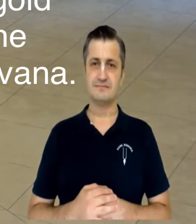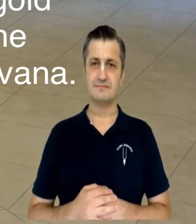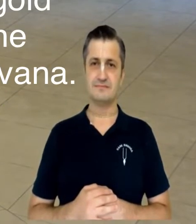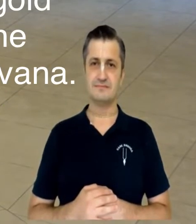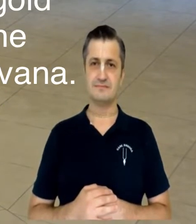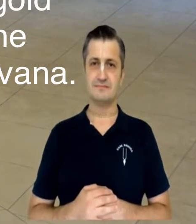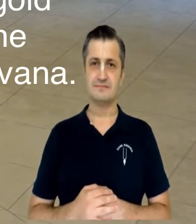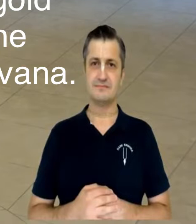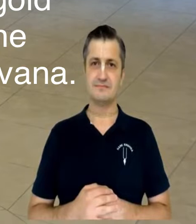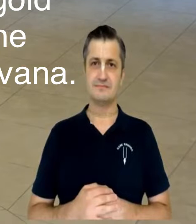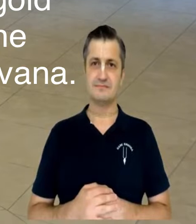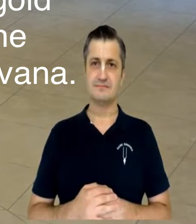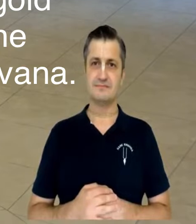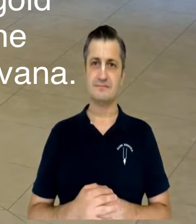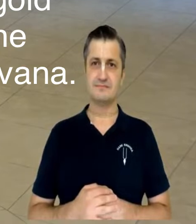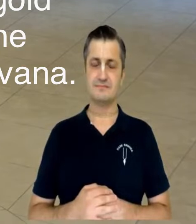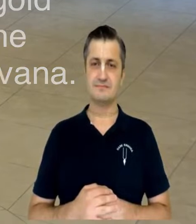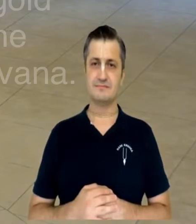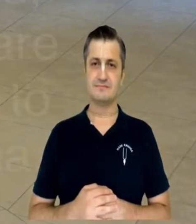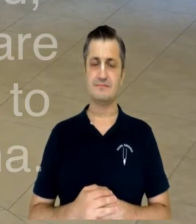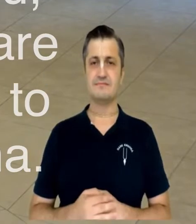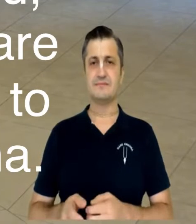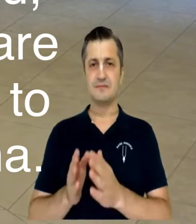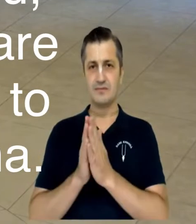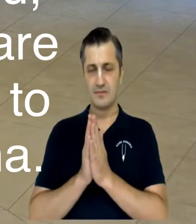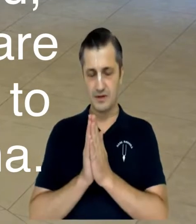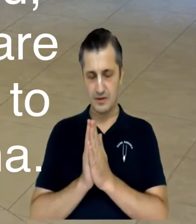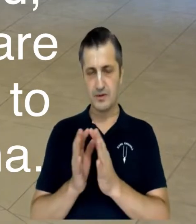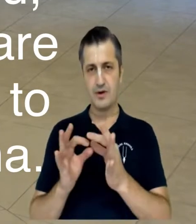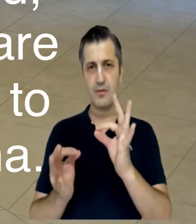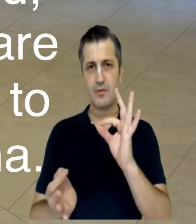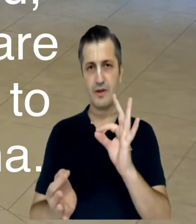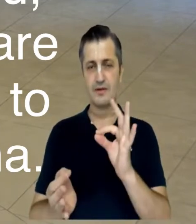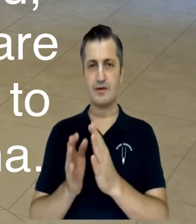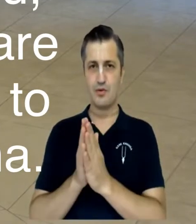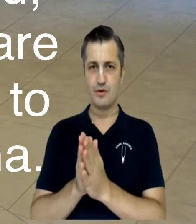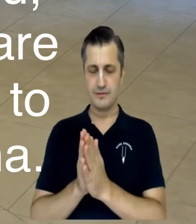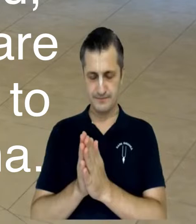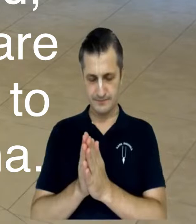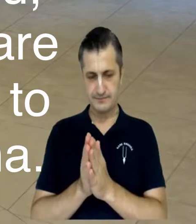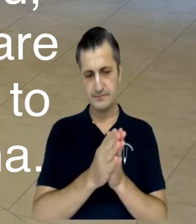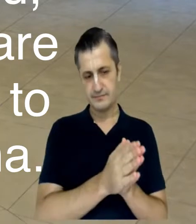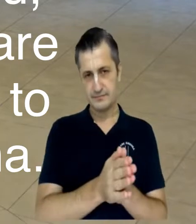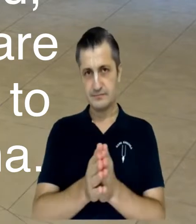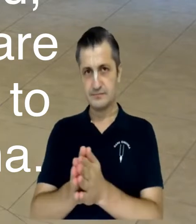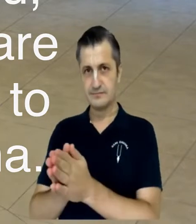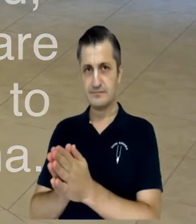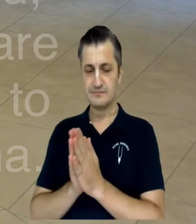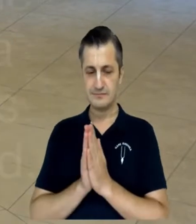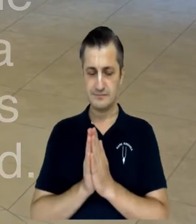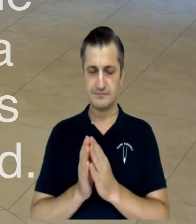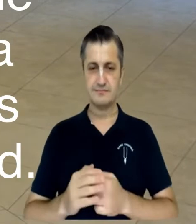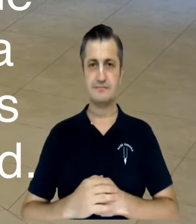Kanchana Gorangi Radhe Vrindavaneshwari Rishabhanu Sute Devi Pranamani Hari